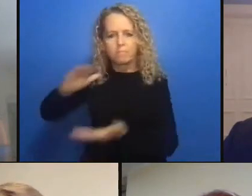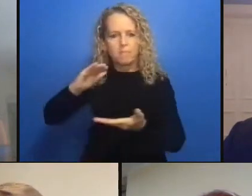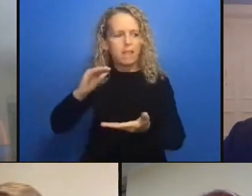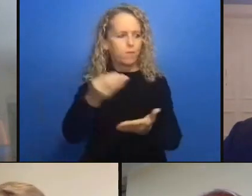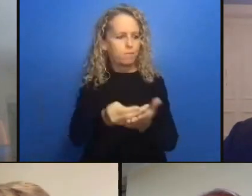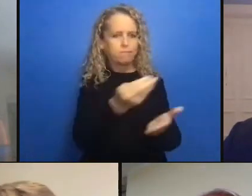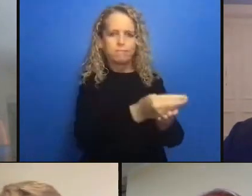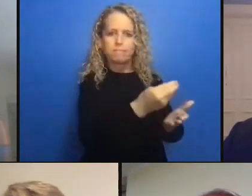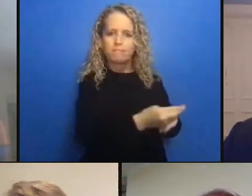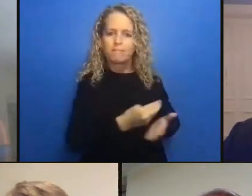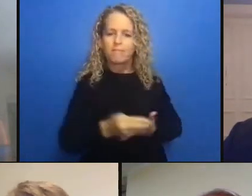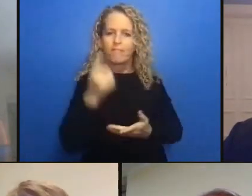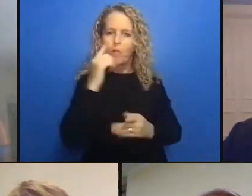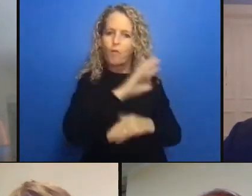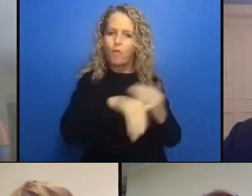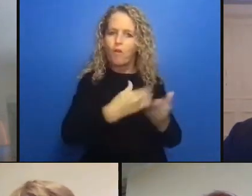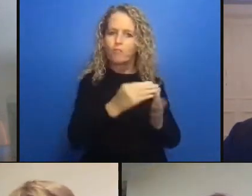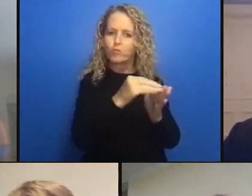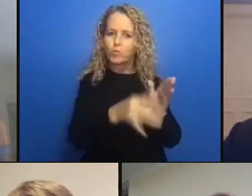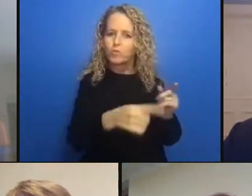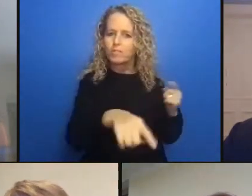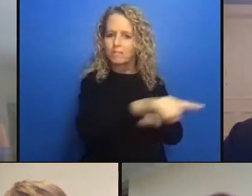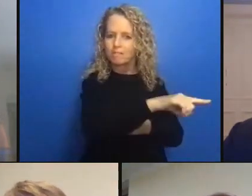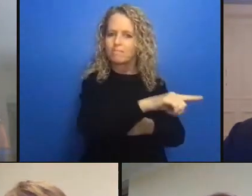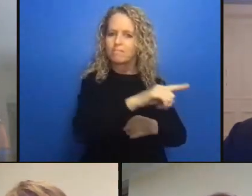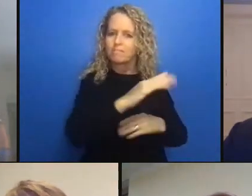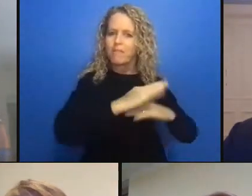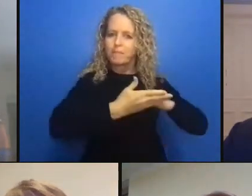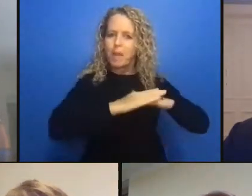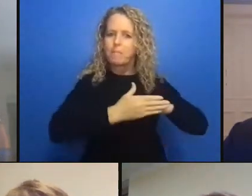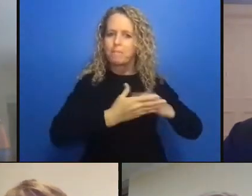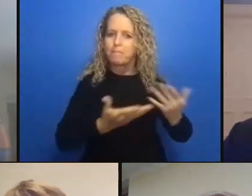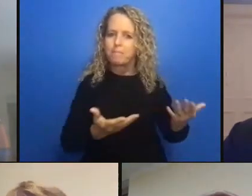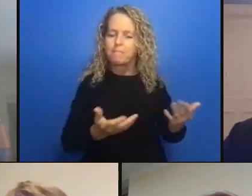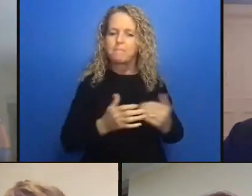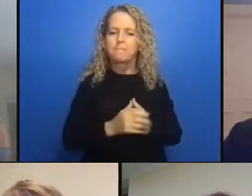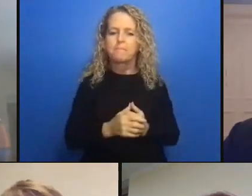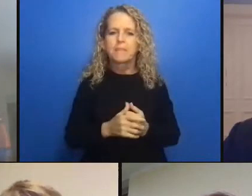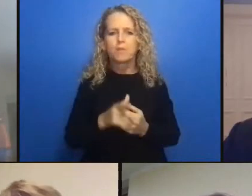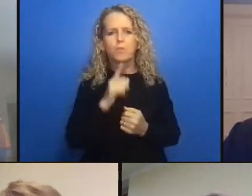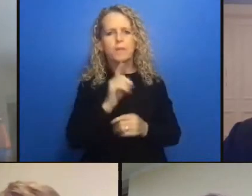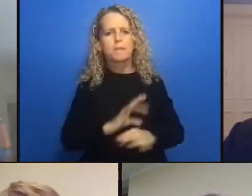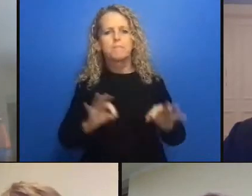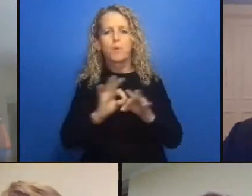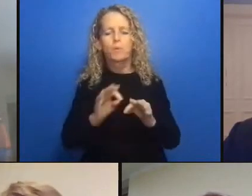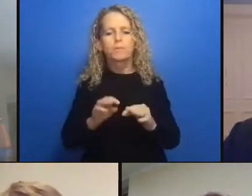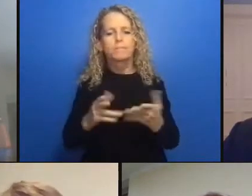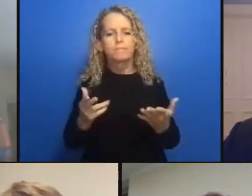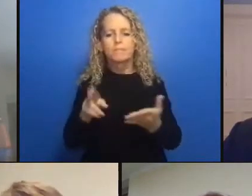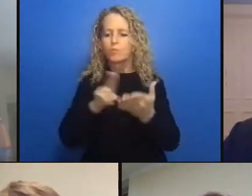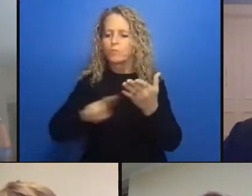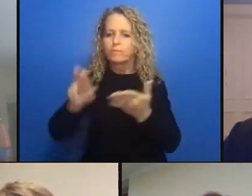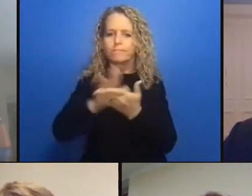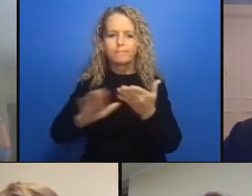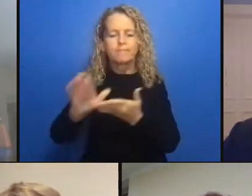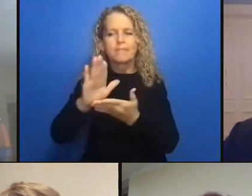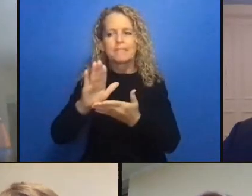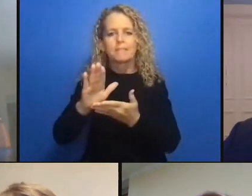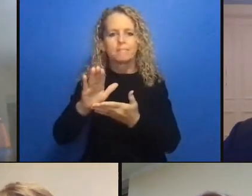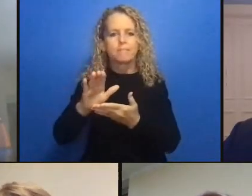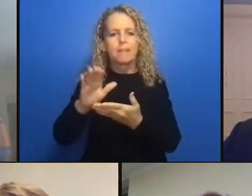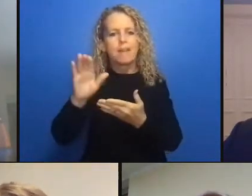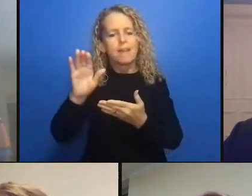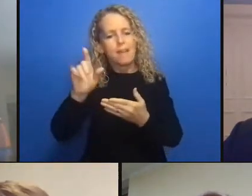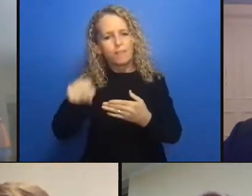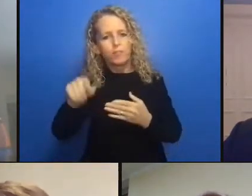these are the types of initiatives that, you know, getting our public institutions to provide the hardware, donors to provide the hardware that